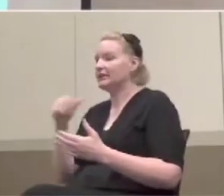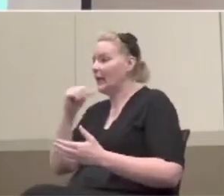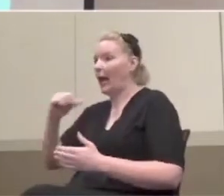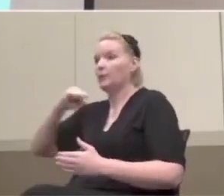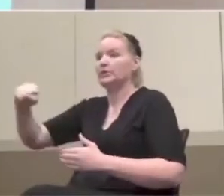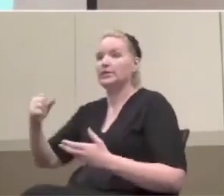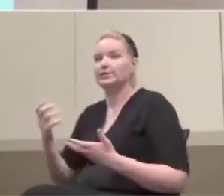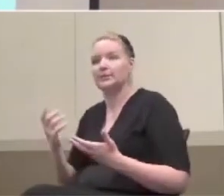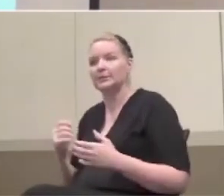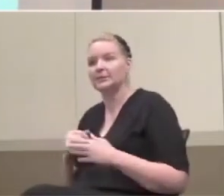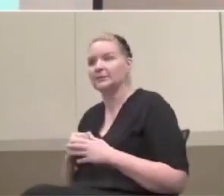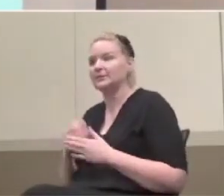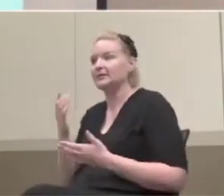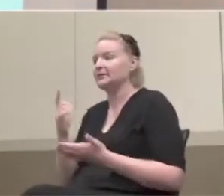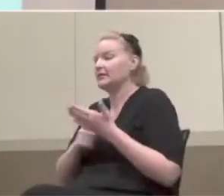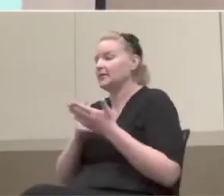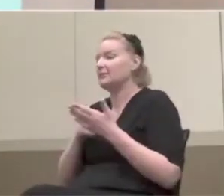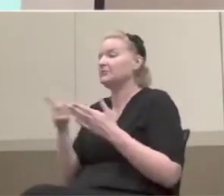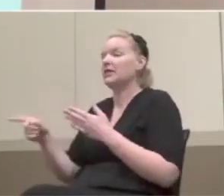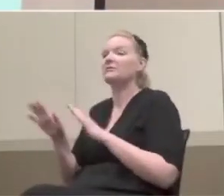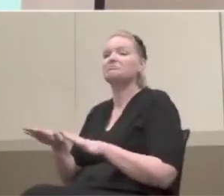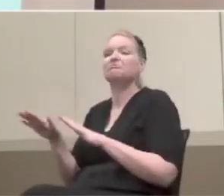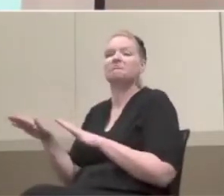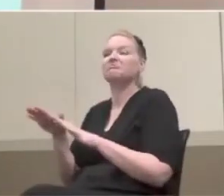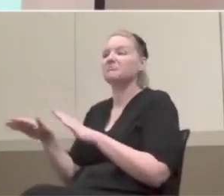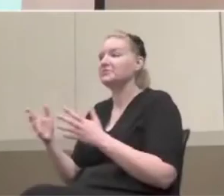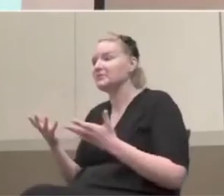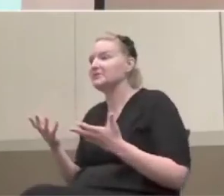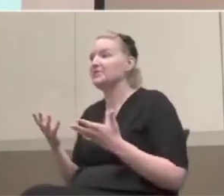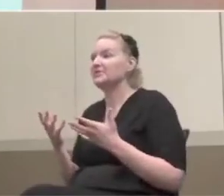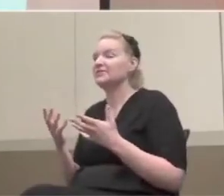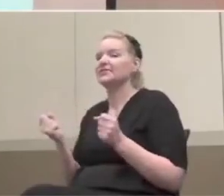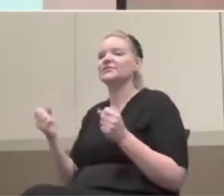behavior, okay, or showing resistant behavior. So resistance is also very much